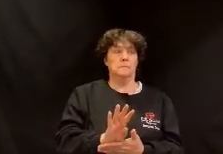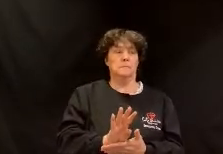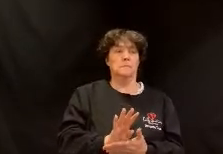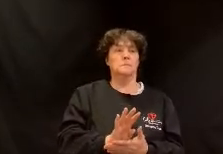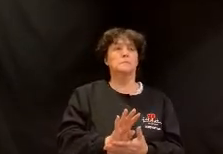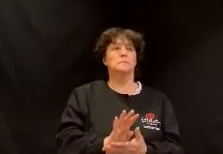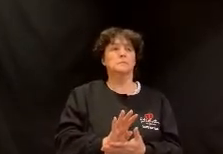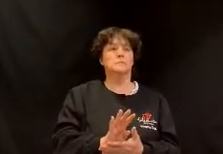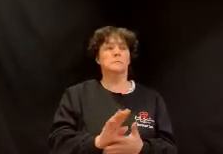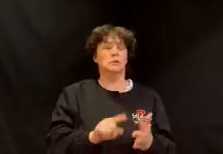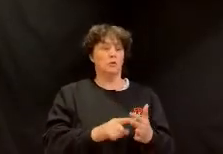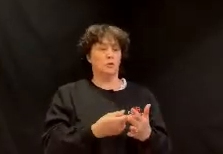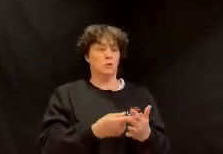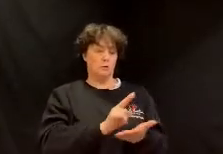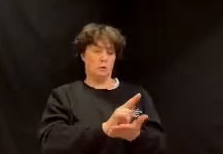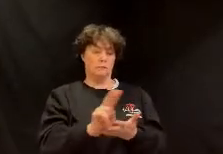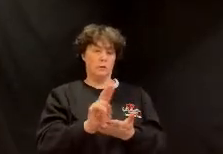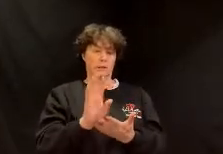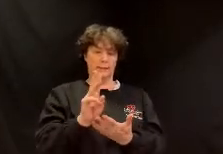Let's start in verse